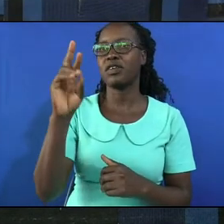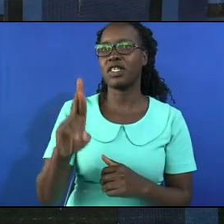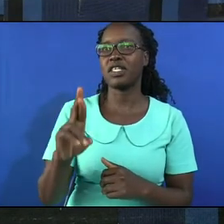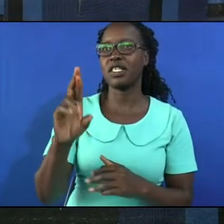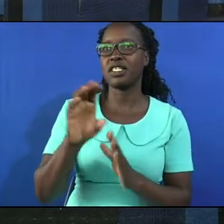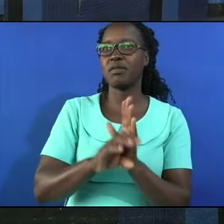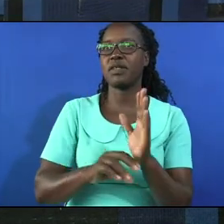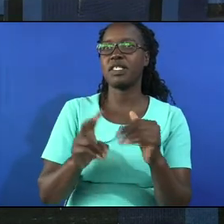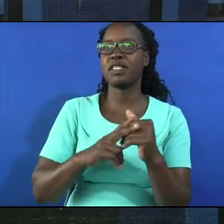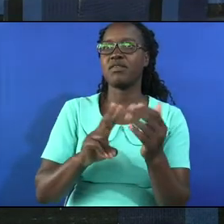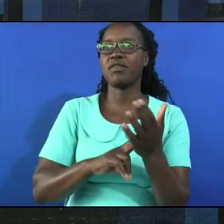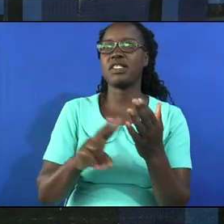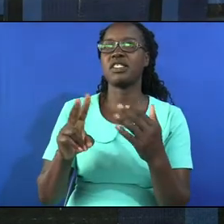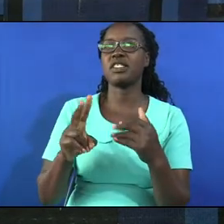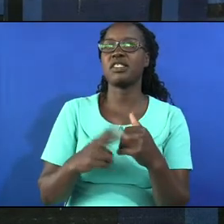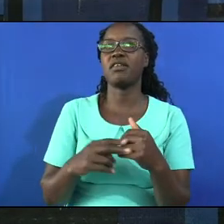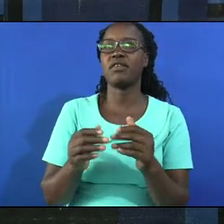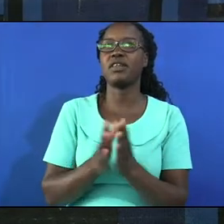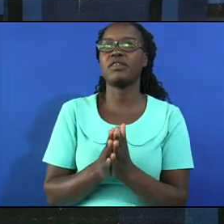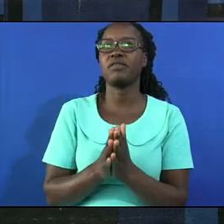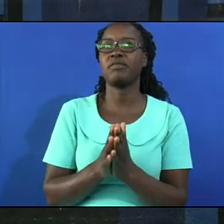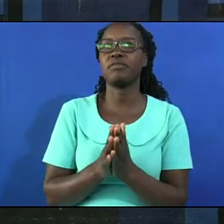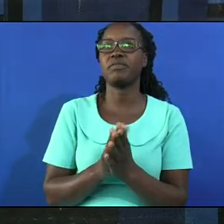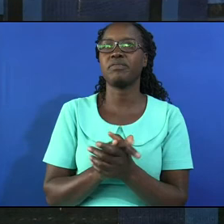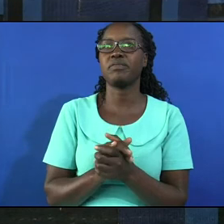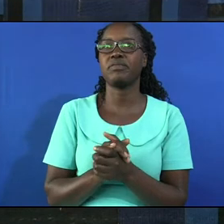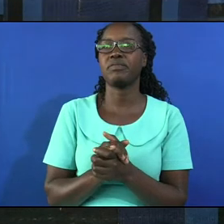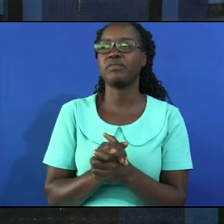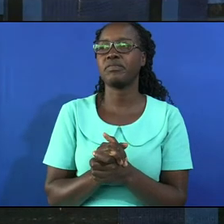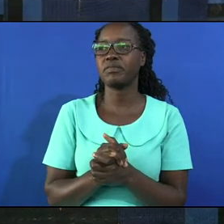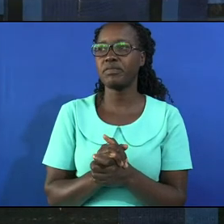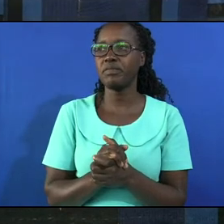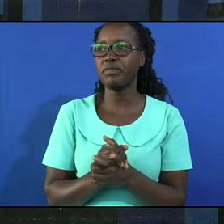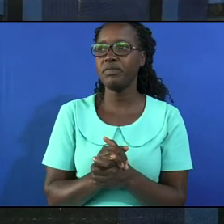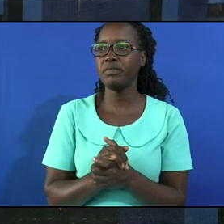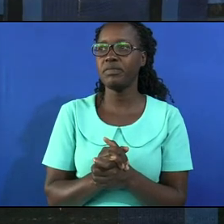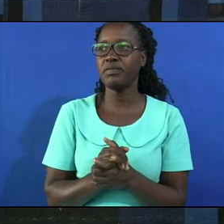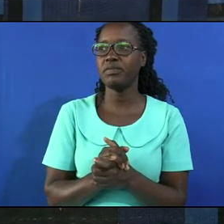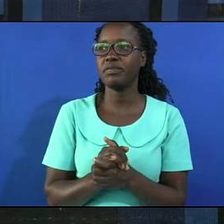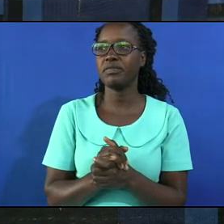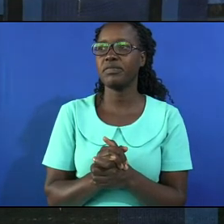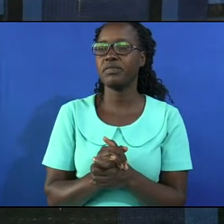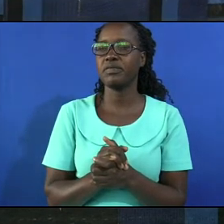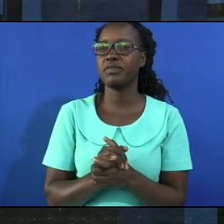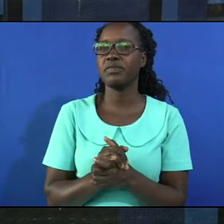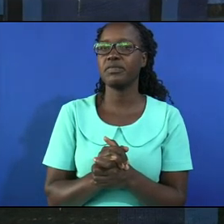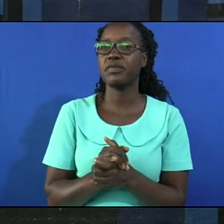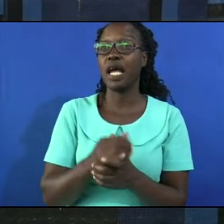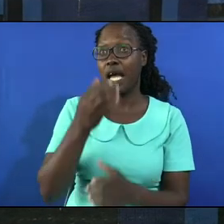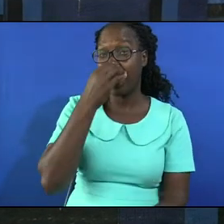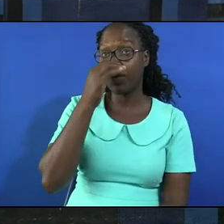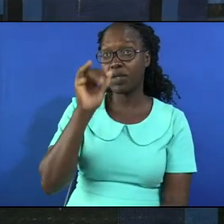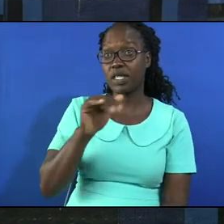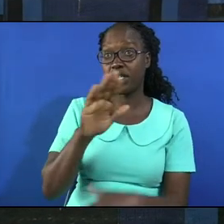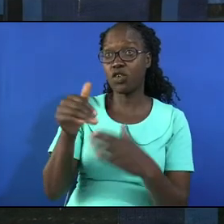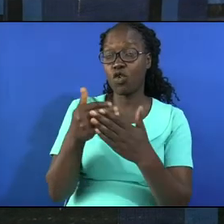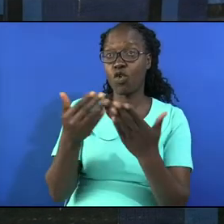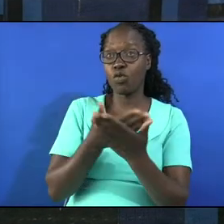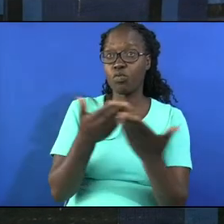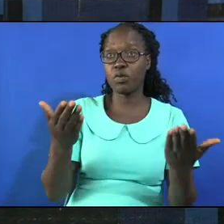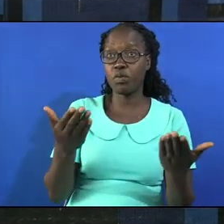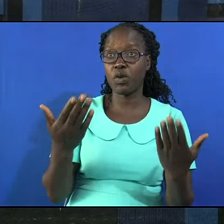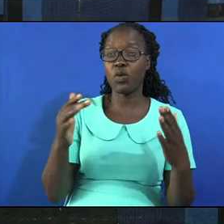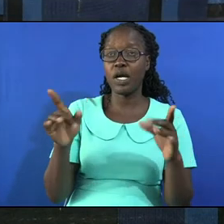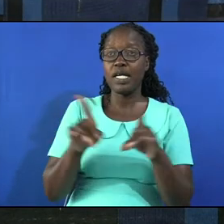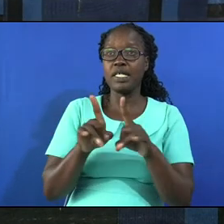verse 7. You can even read verse 8 and 9, which was ably read. I wish that all of you were